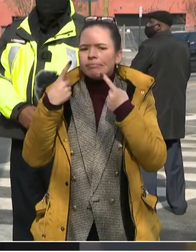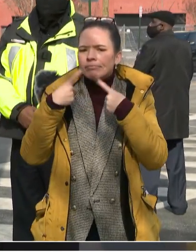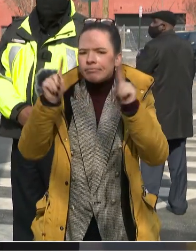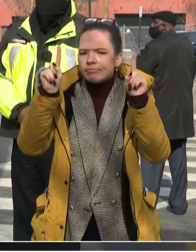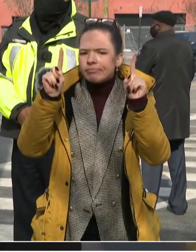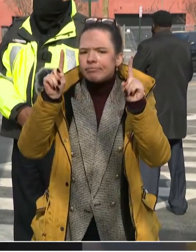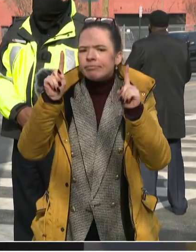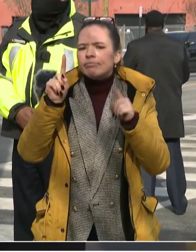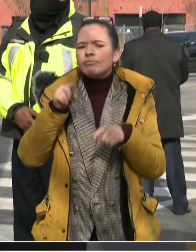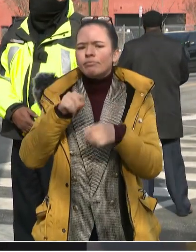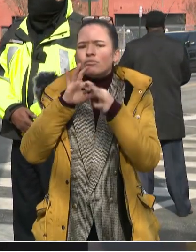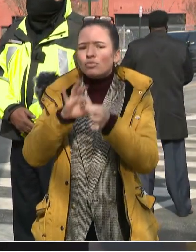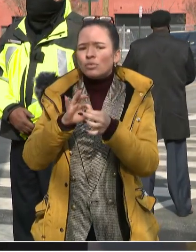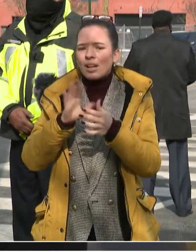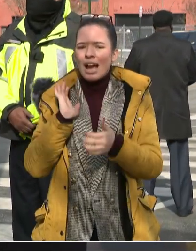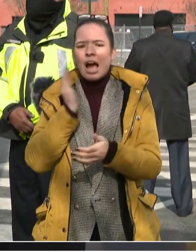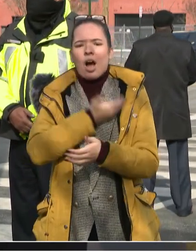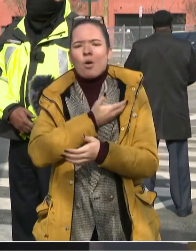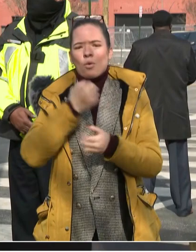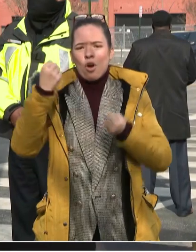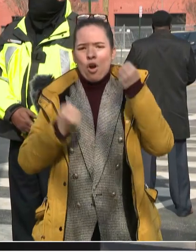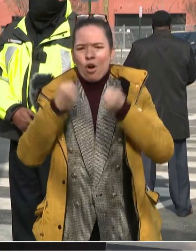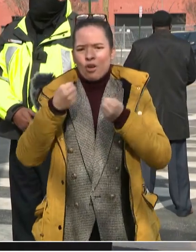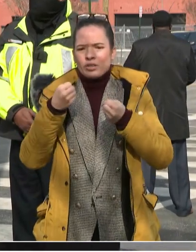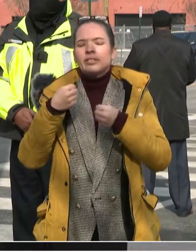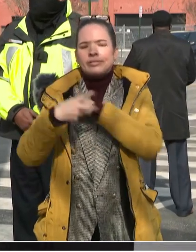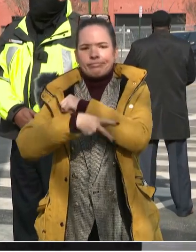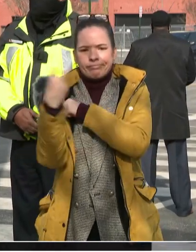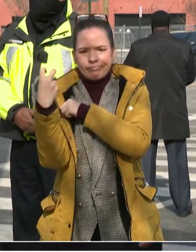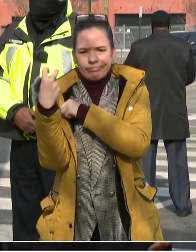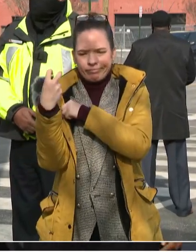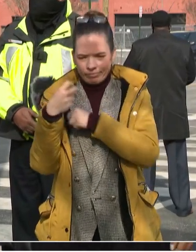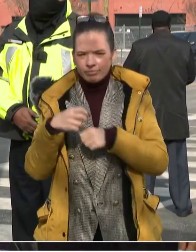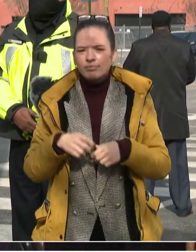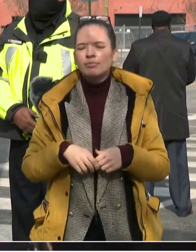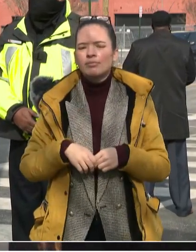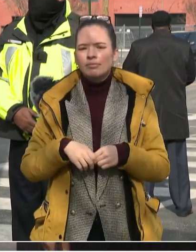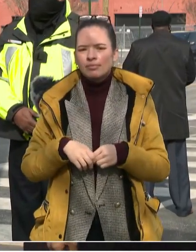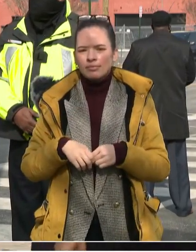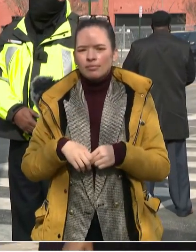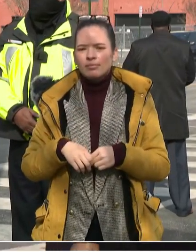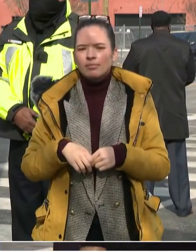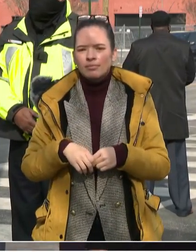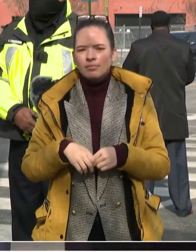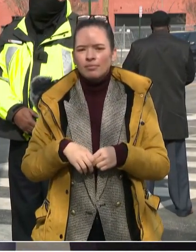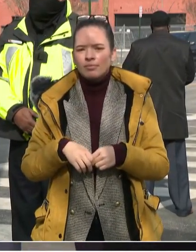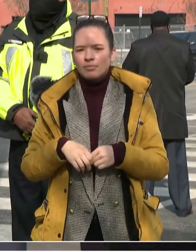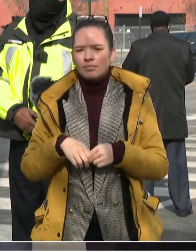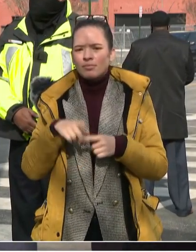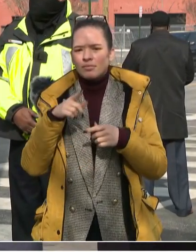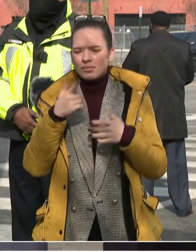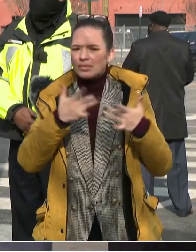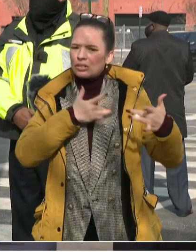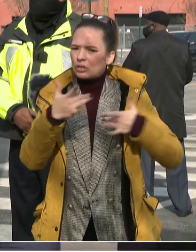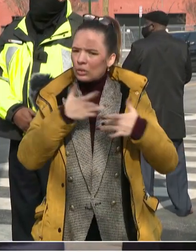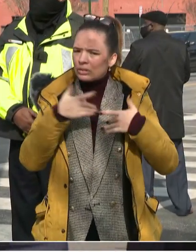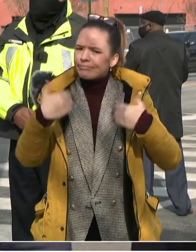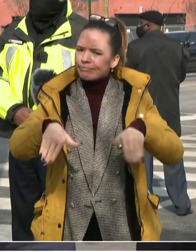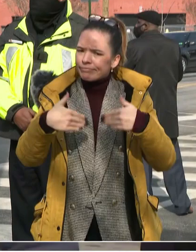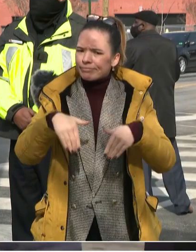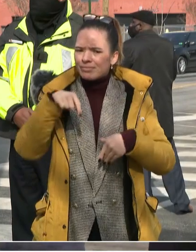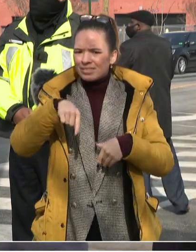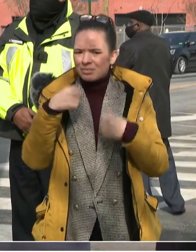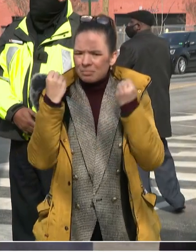it relates to carjackings. We are particularly concerned about how many young people